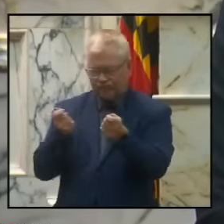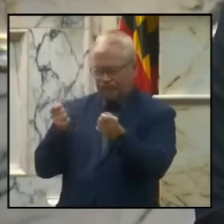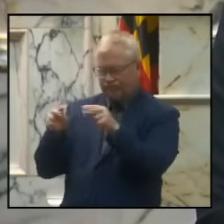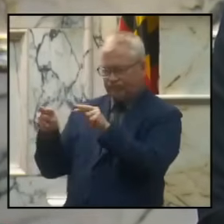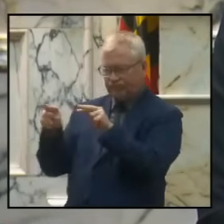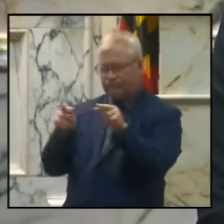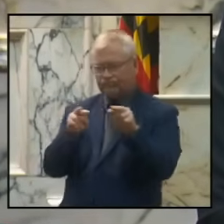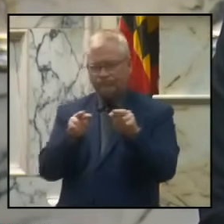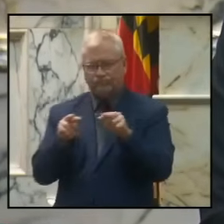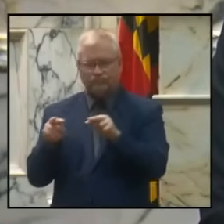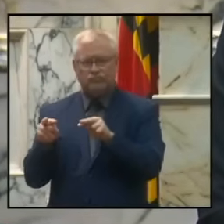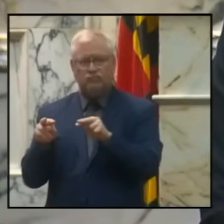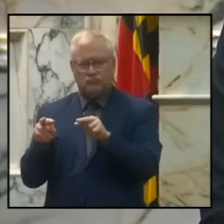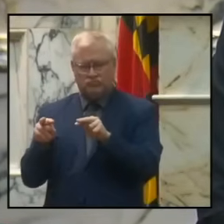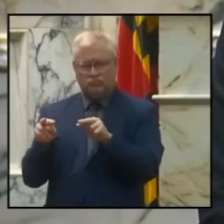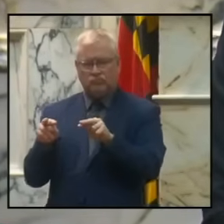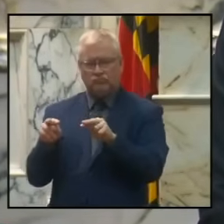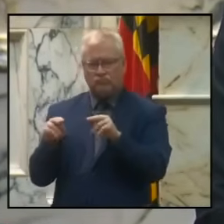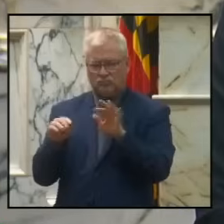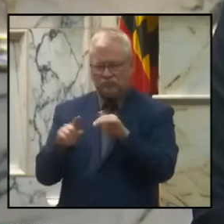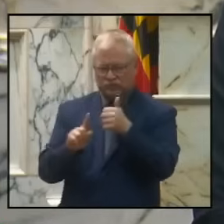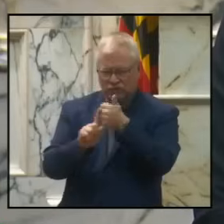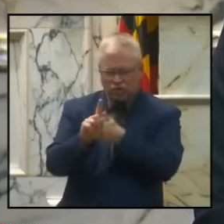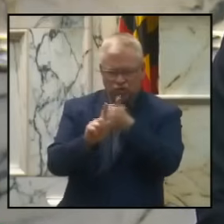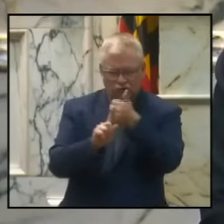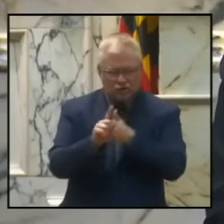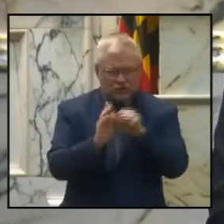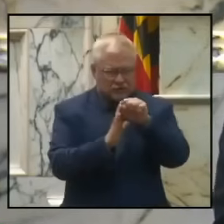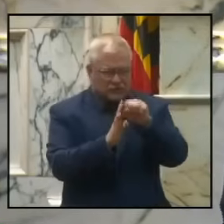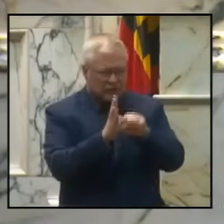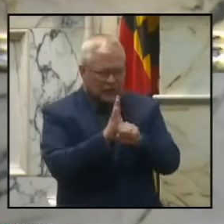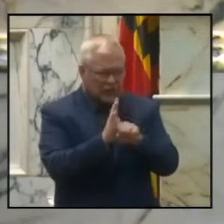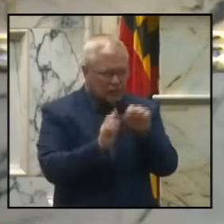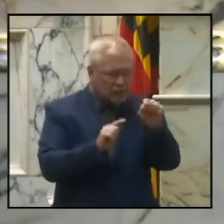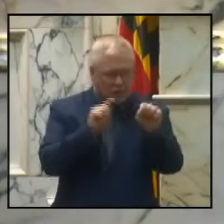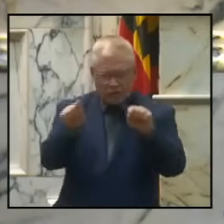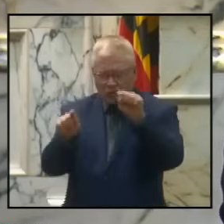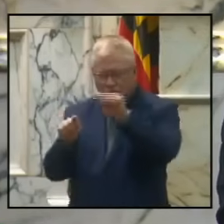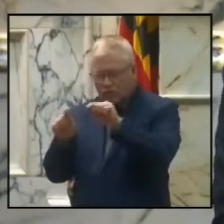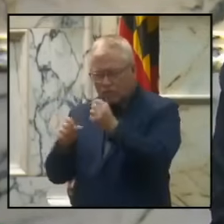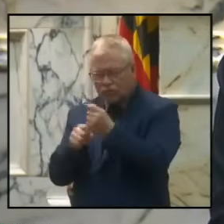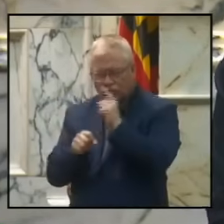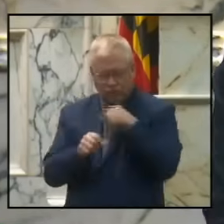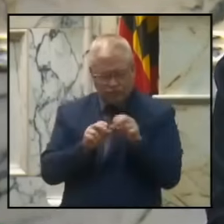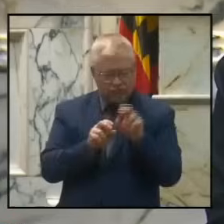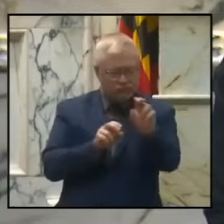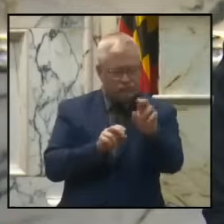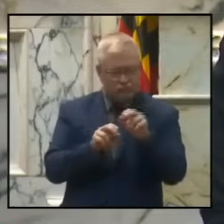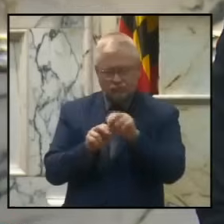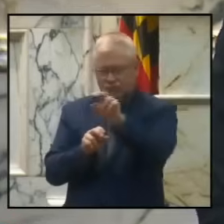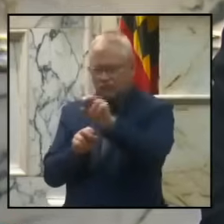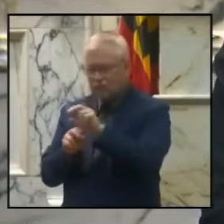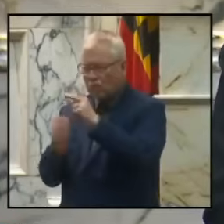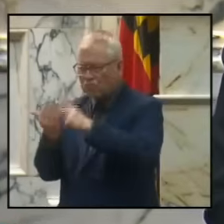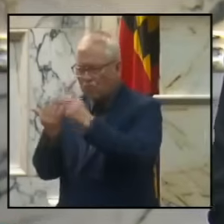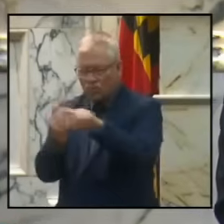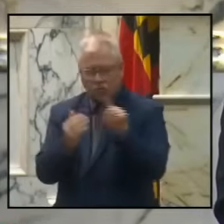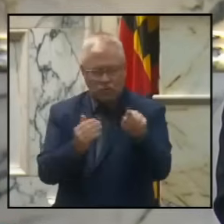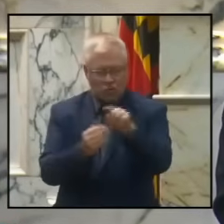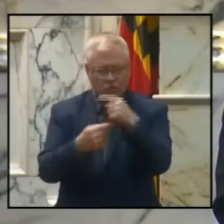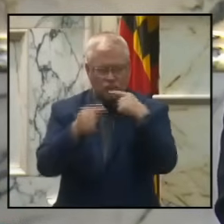closely at every single state initiative so we can invest in programs that work and stop investing in the programs that don't.